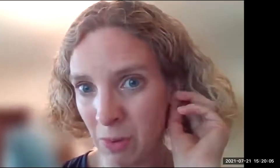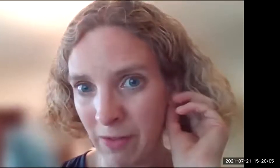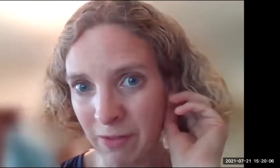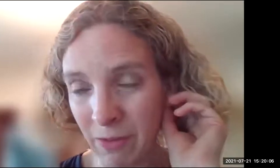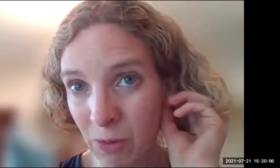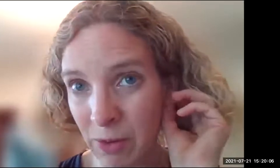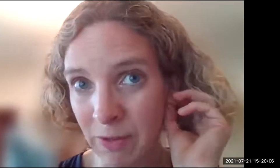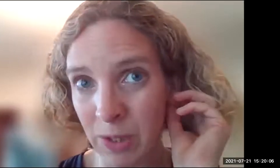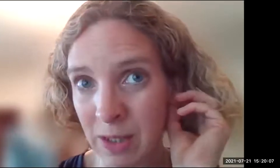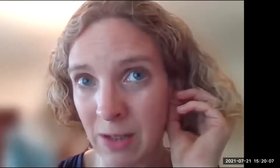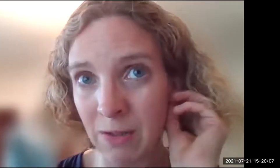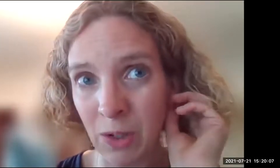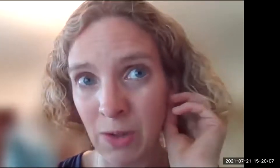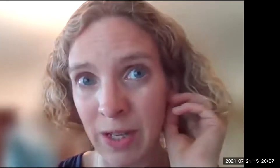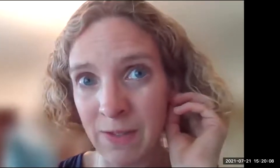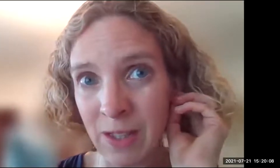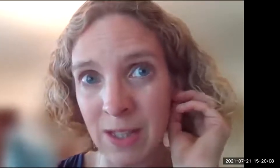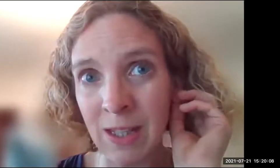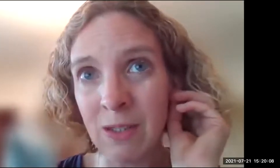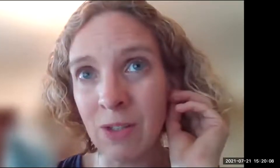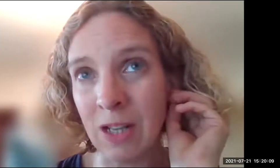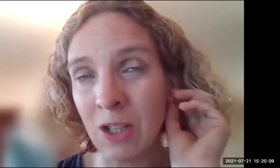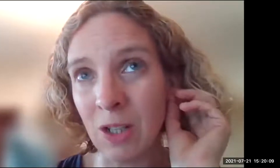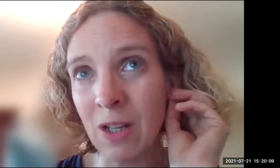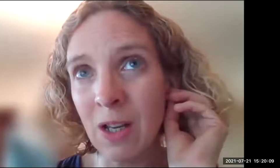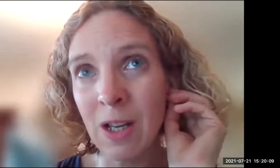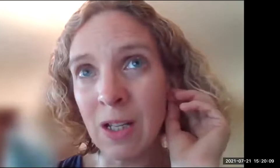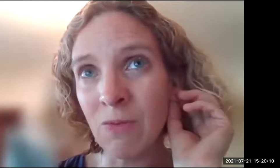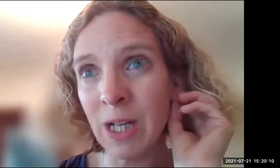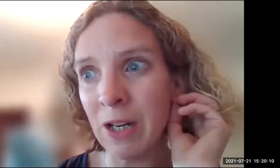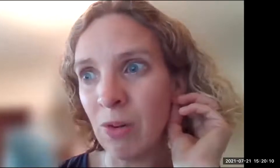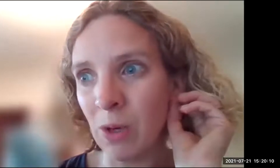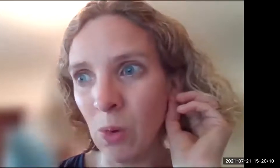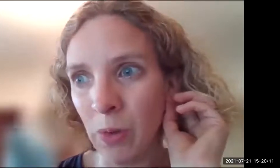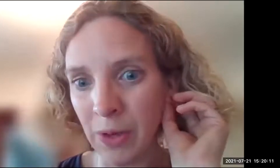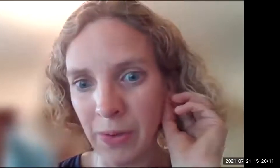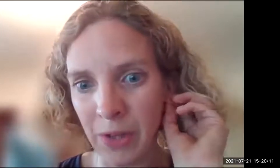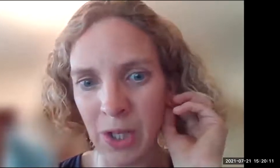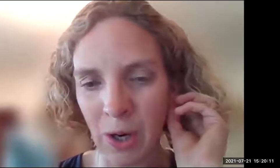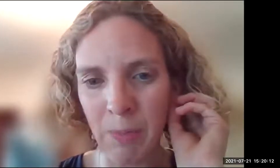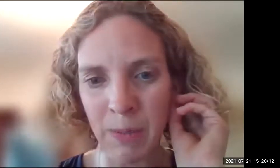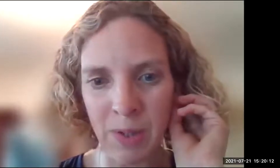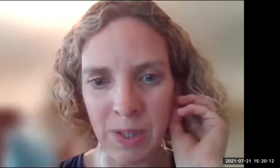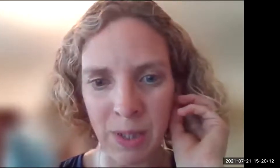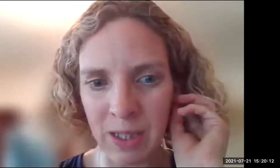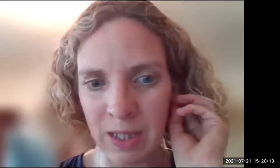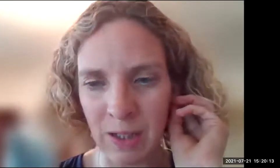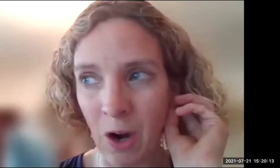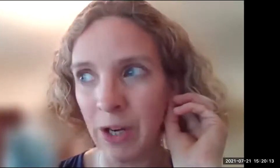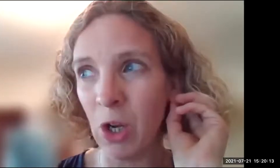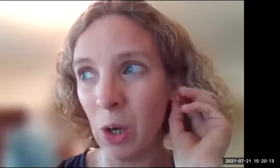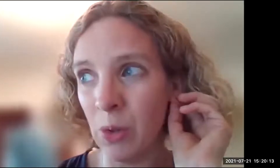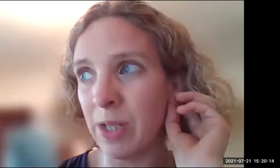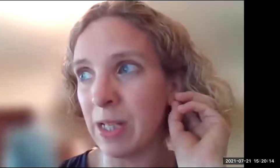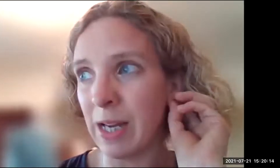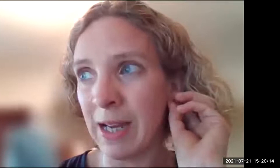shown through the voices of youth activists in this session, it's really critical that young people with disabilities